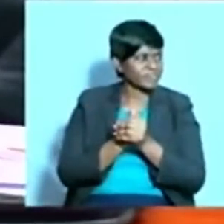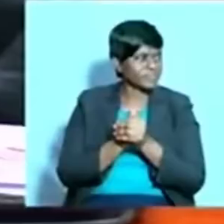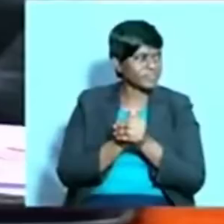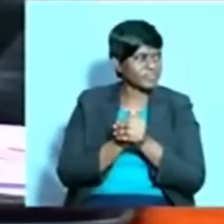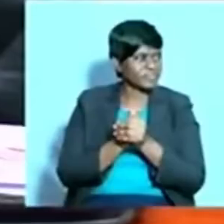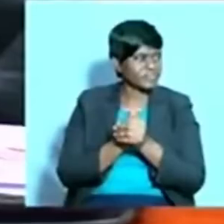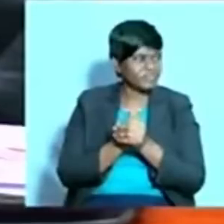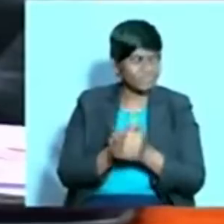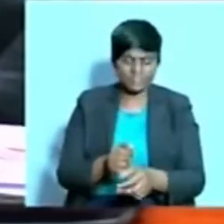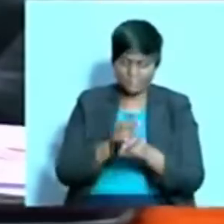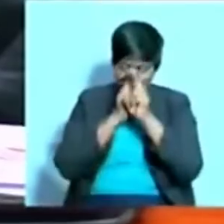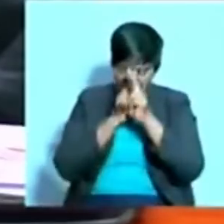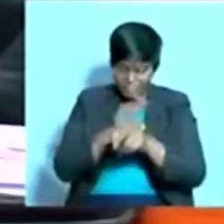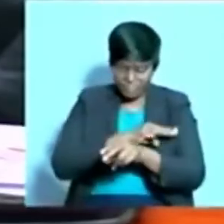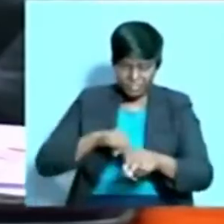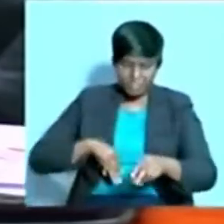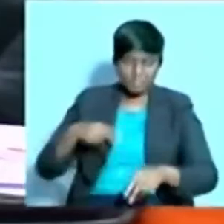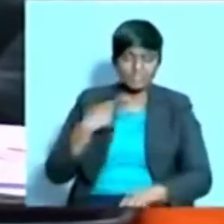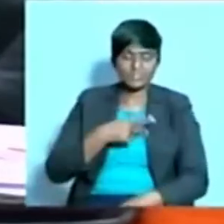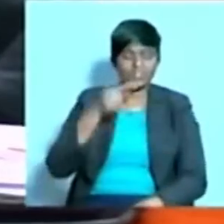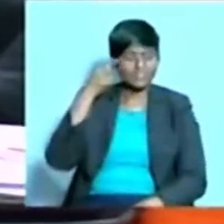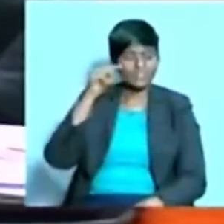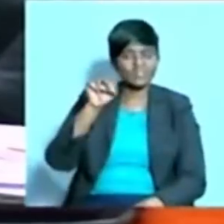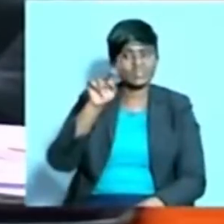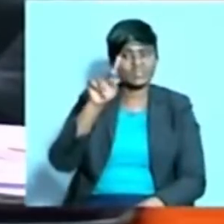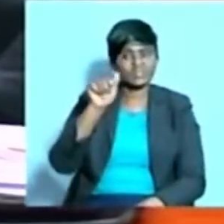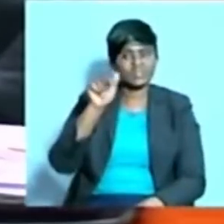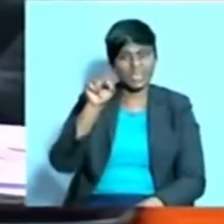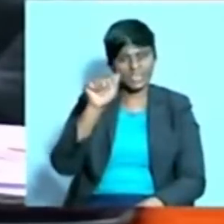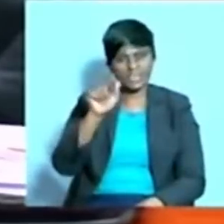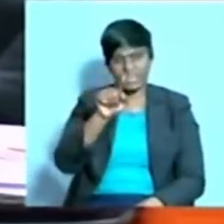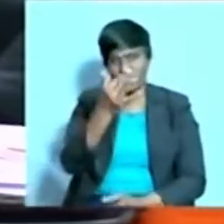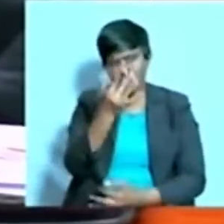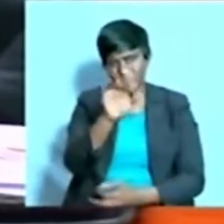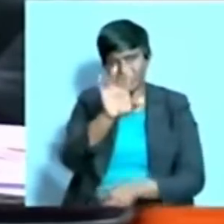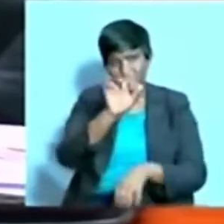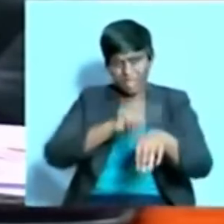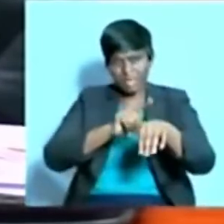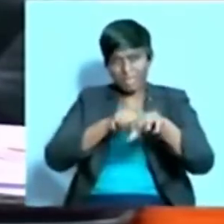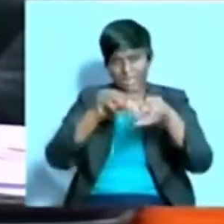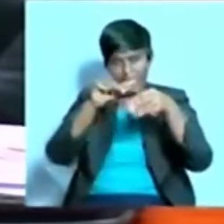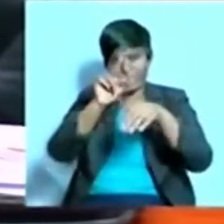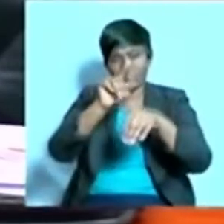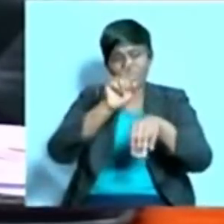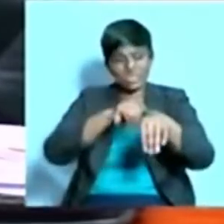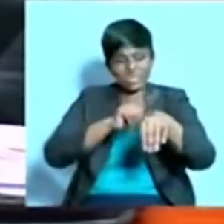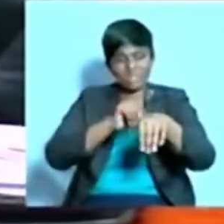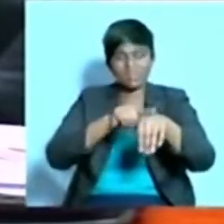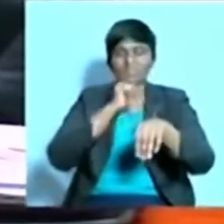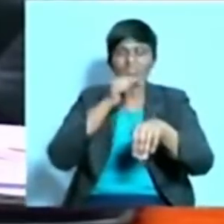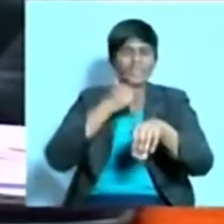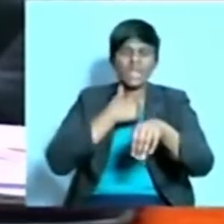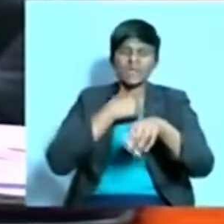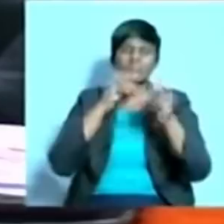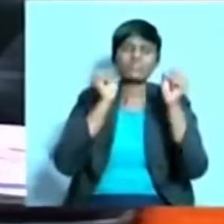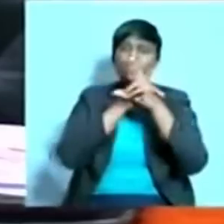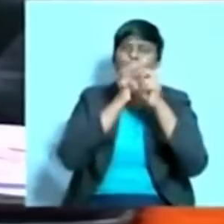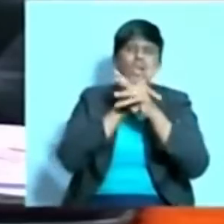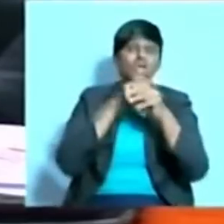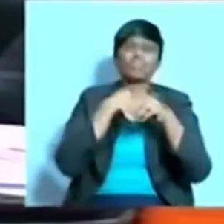The Honorable Member Fonkana, I think you should wait to be given the floor. You don't have to shout like